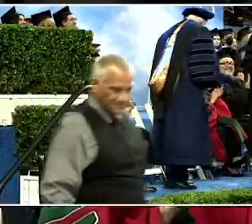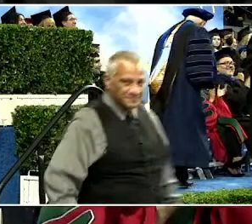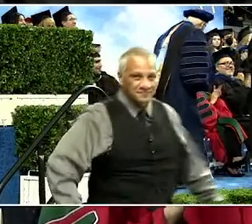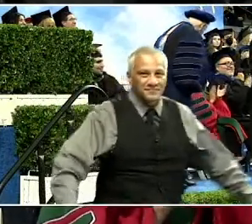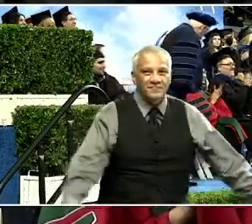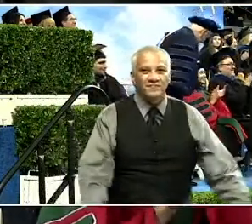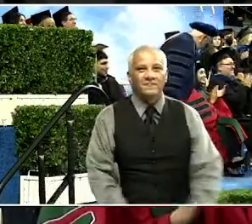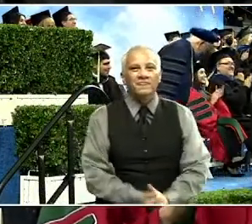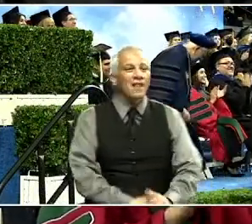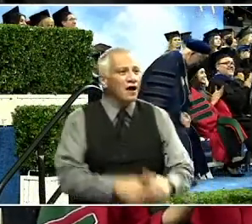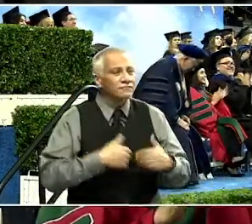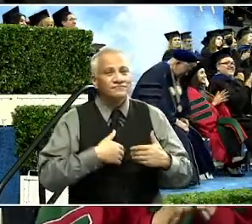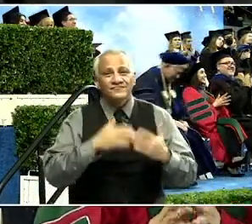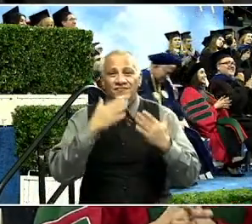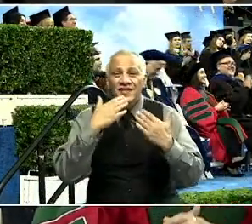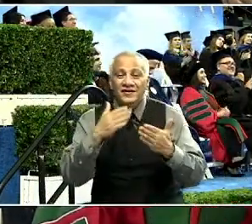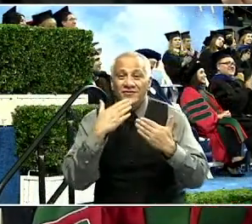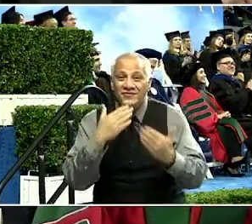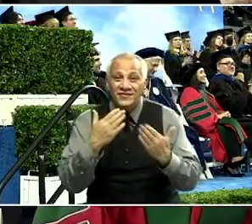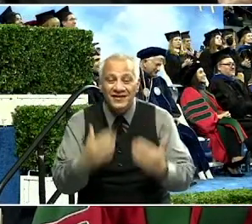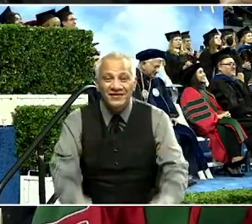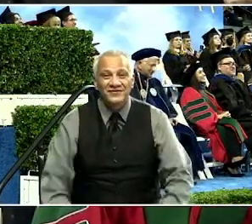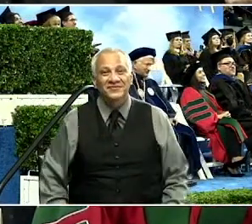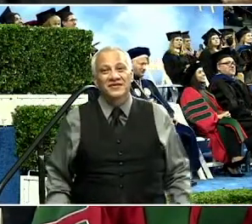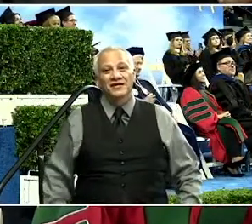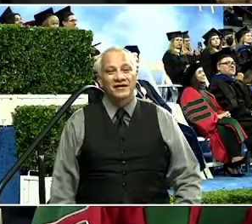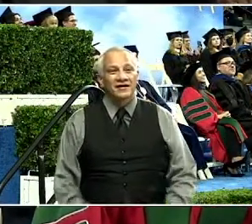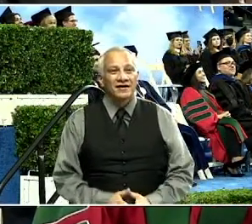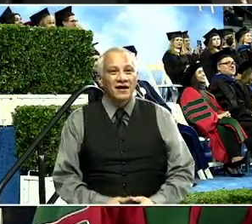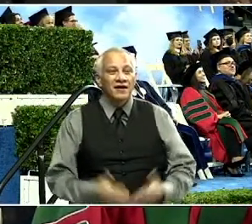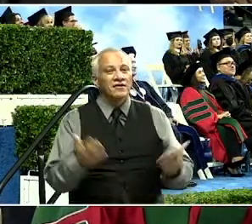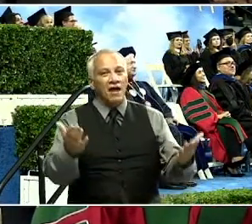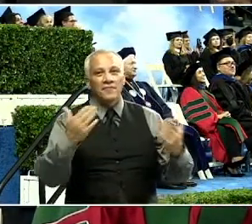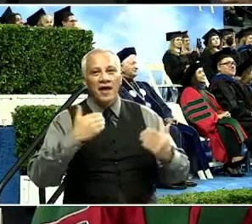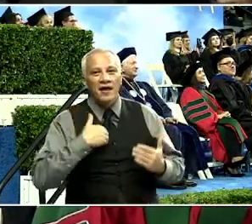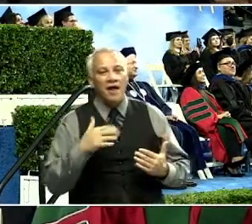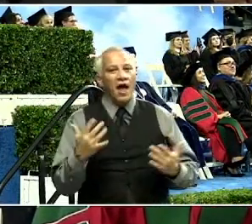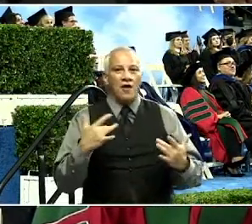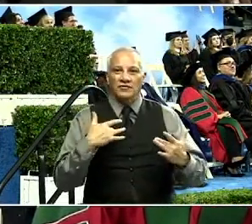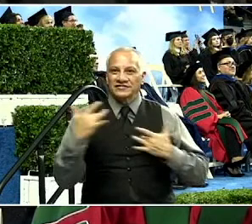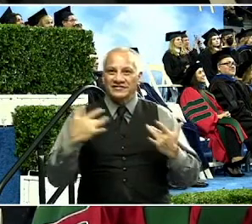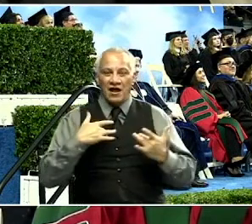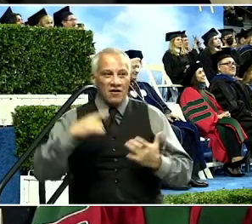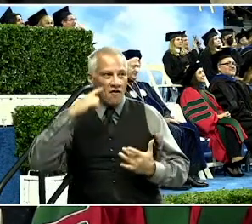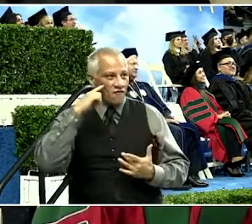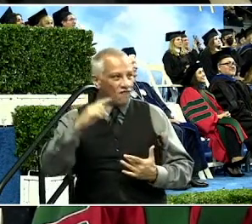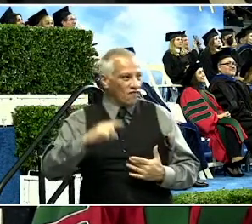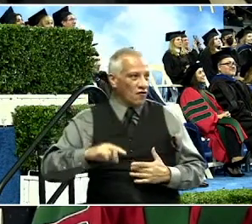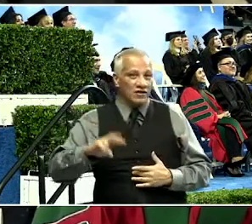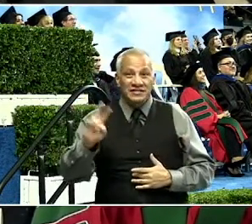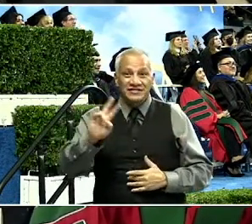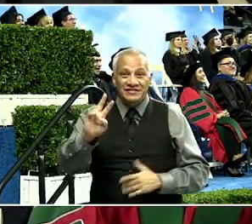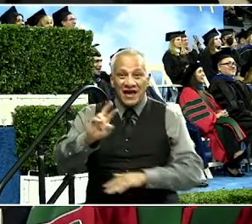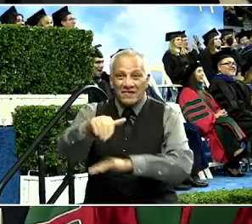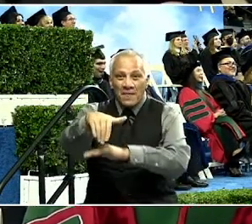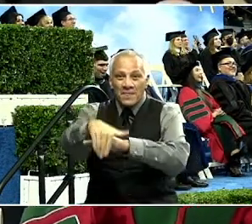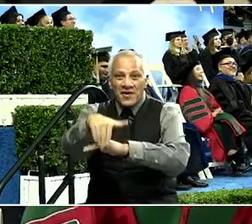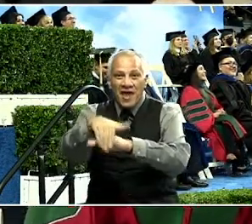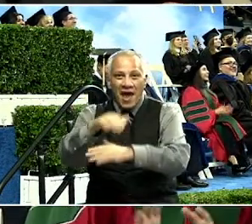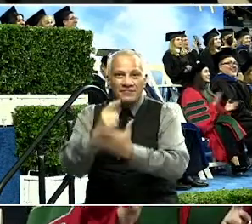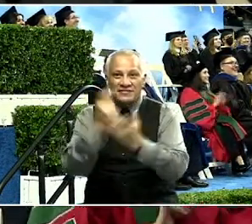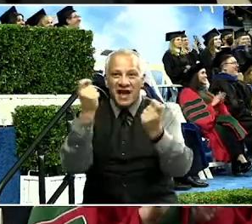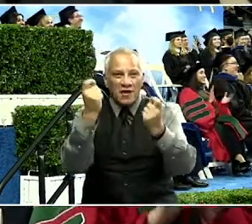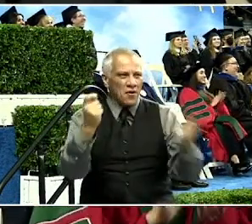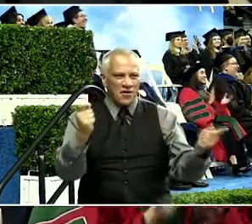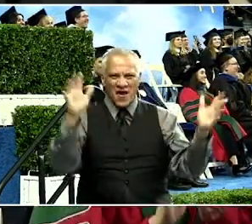My God, thank you so much. You know, I was most excited for the 7 p.m. ceremony